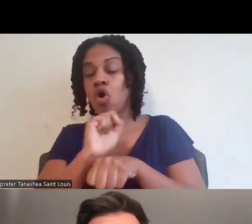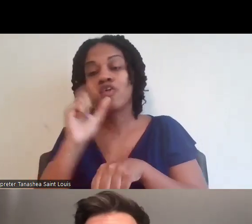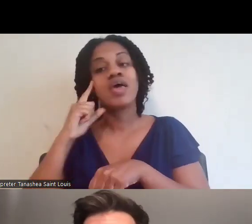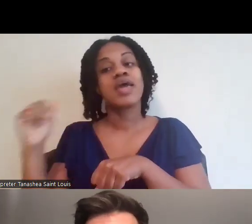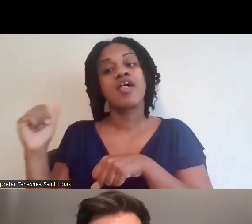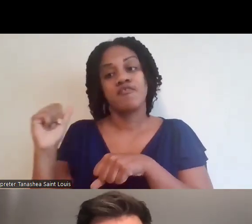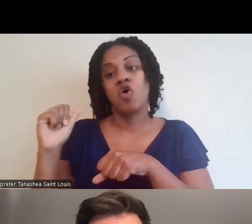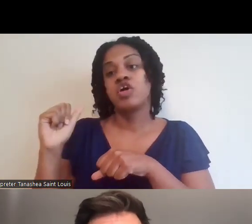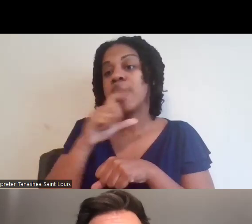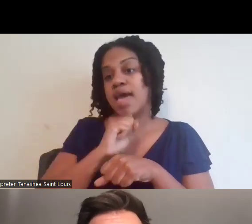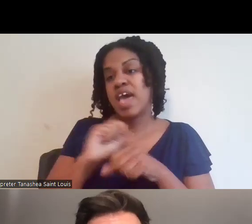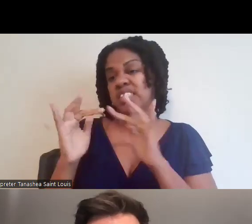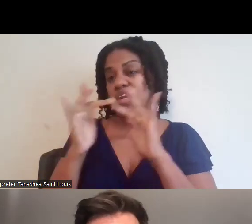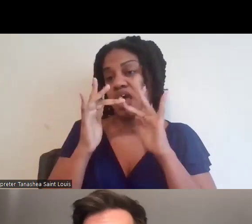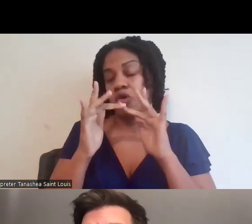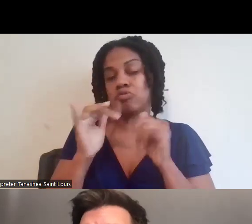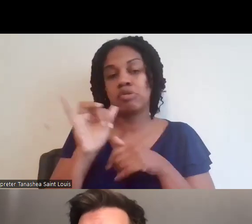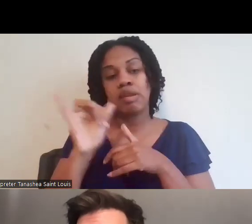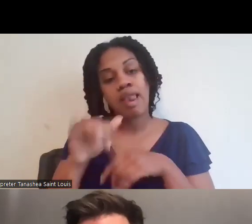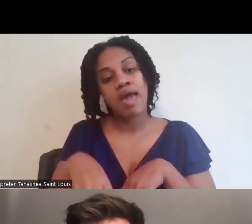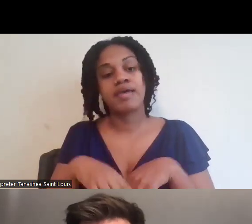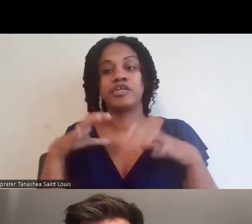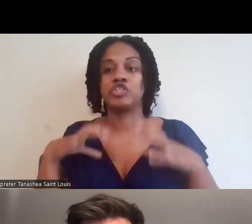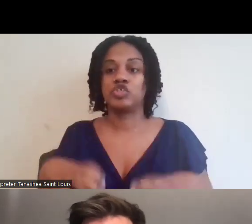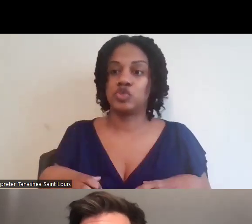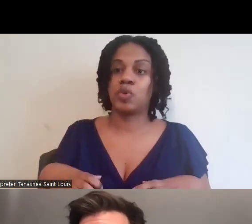Aging Network. So things like consumer demographics,